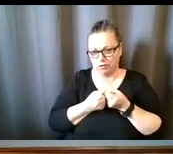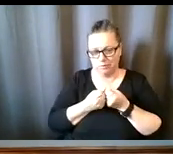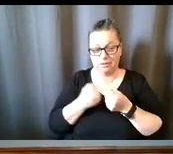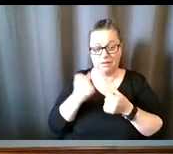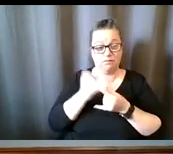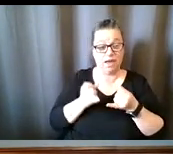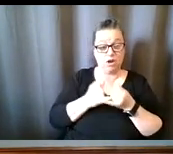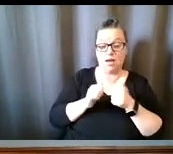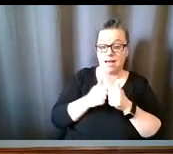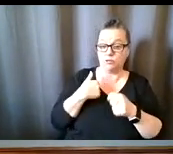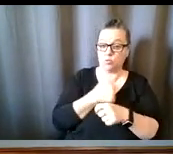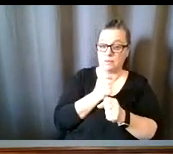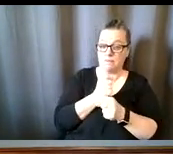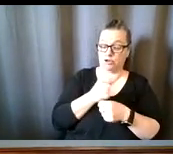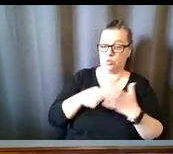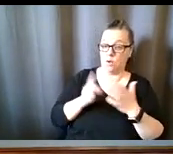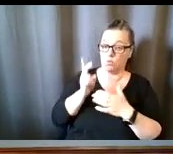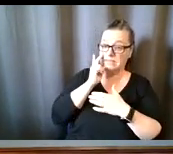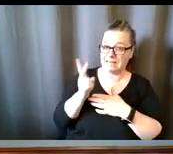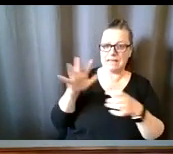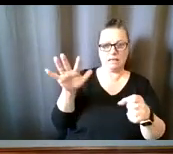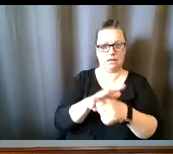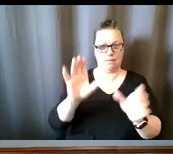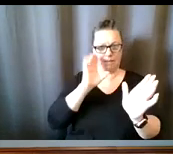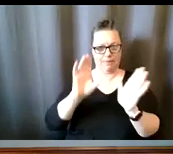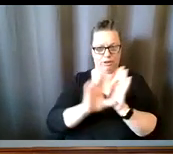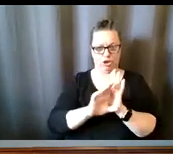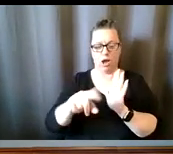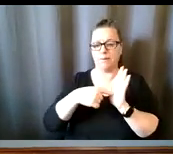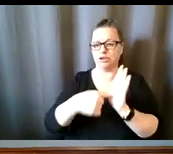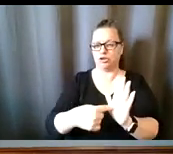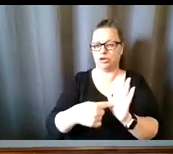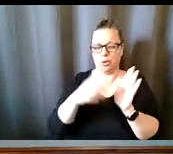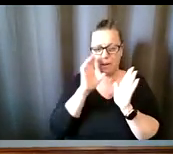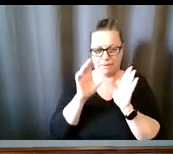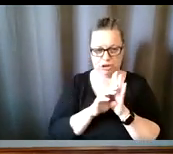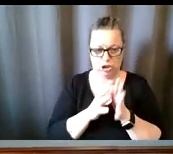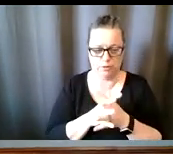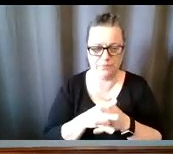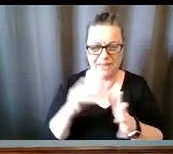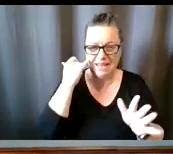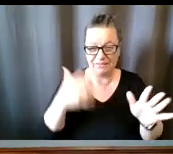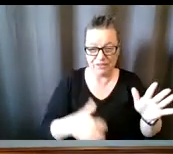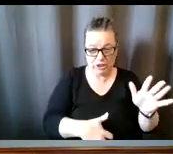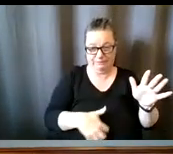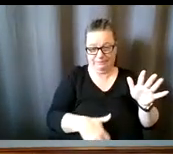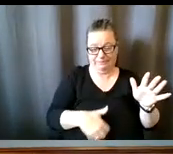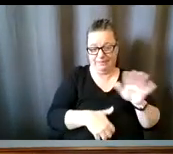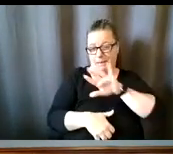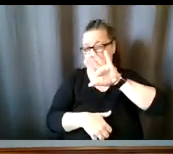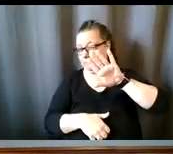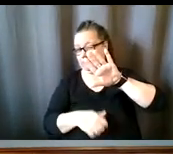how do we make sure that what we're seeing is a complete picture? Now I'm going to show you a slide here. If you're queasy, you might want to turn away,